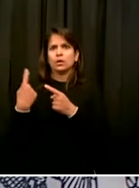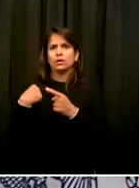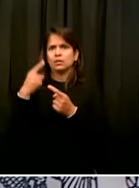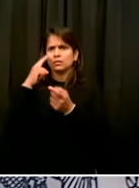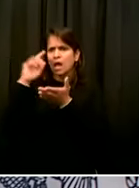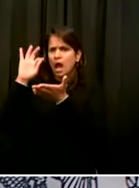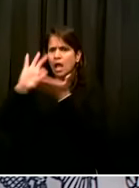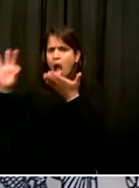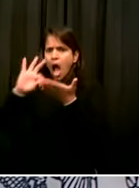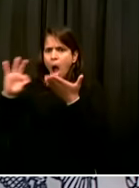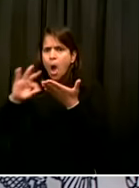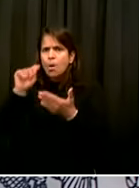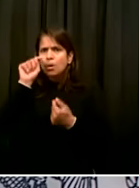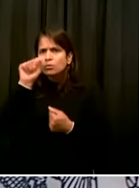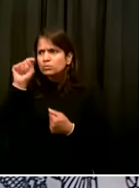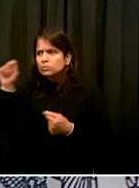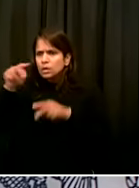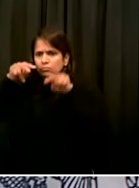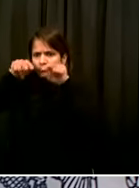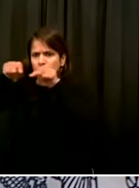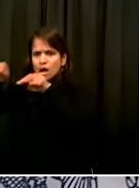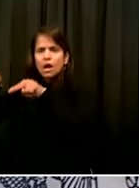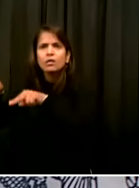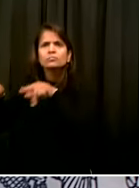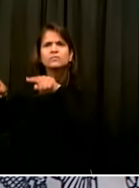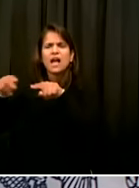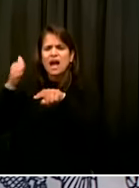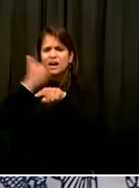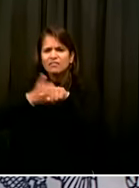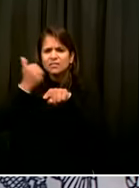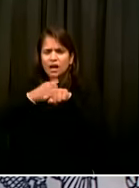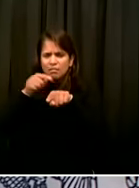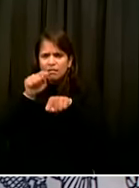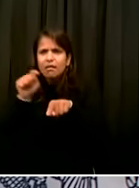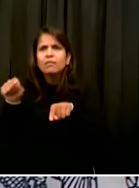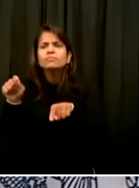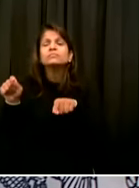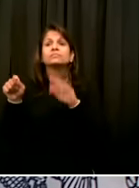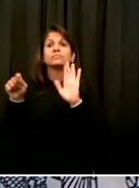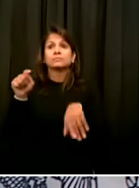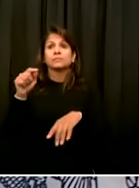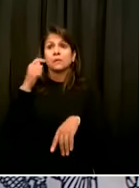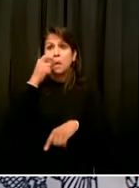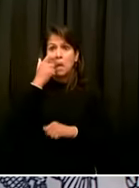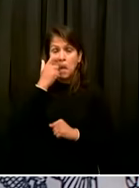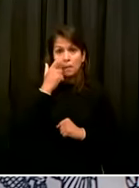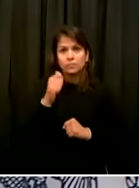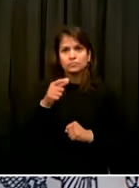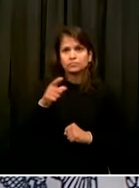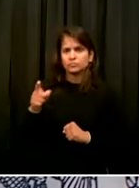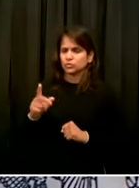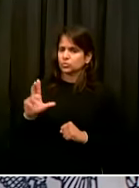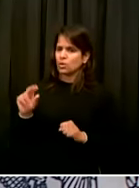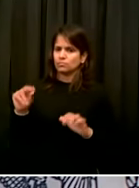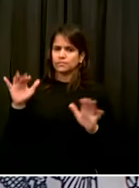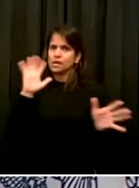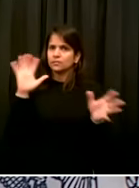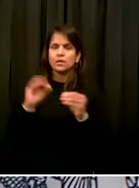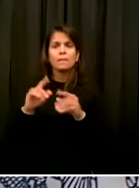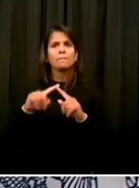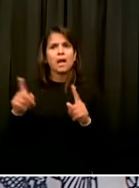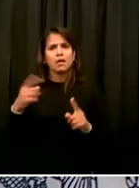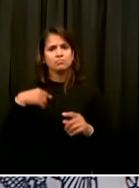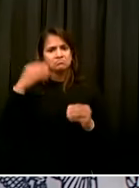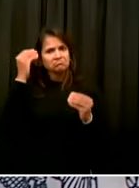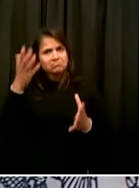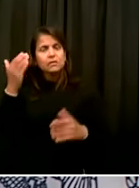have the facts in front of them. If not, we'll get it to you today for sure. But I can assure you, making sure that we are